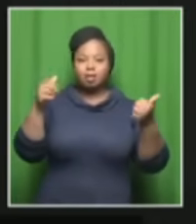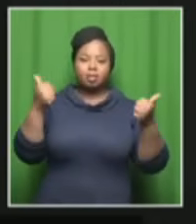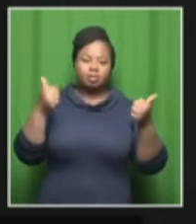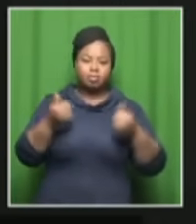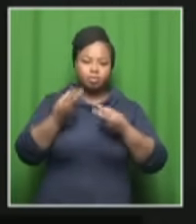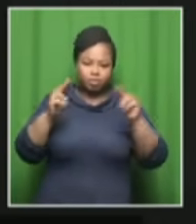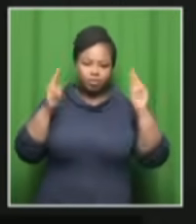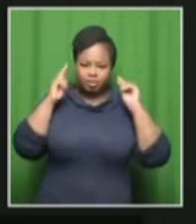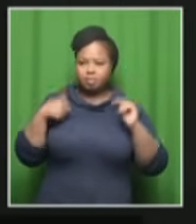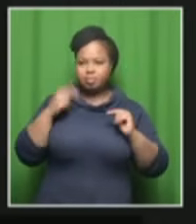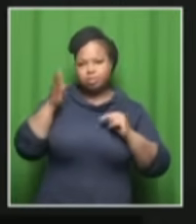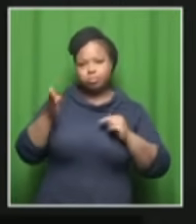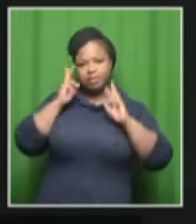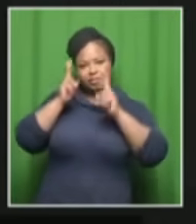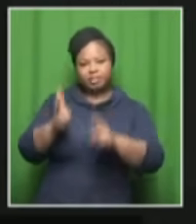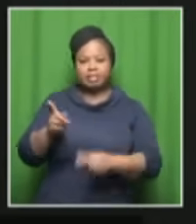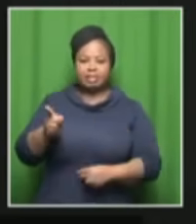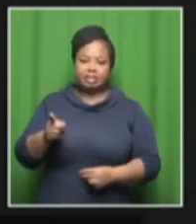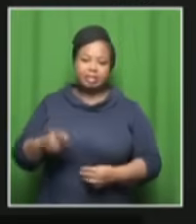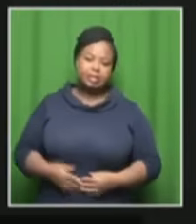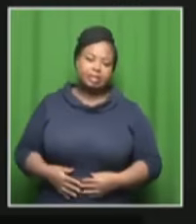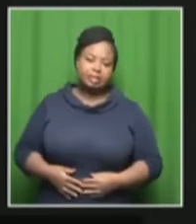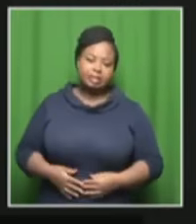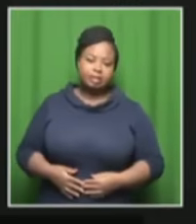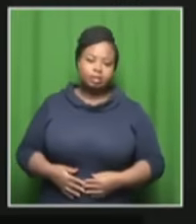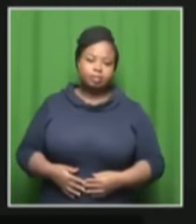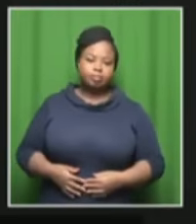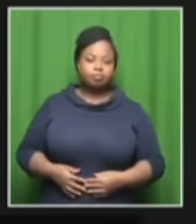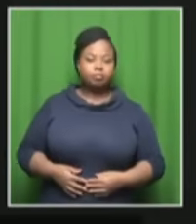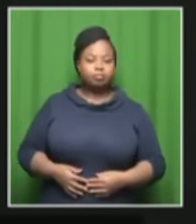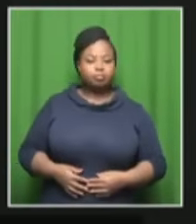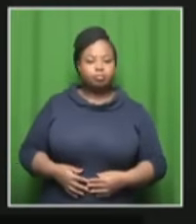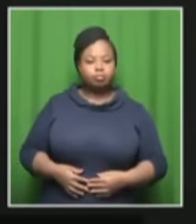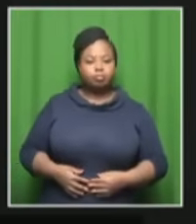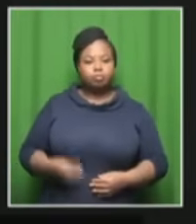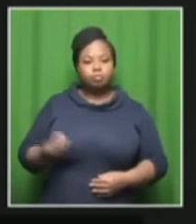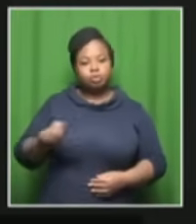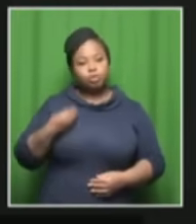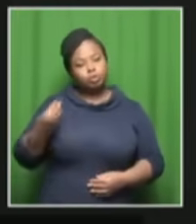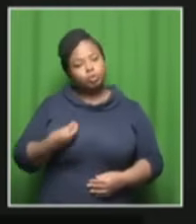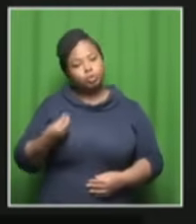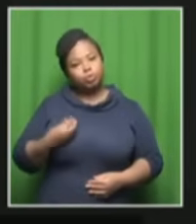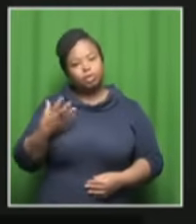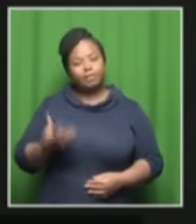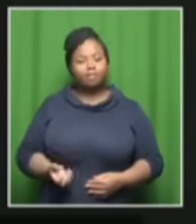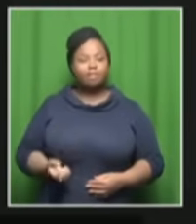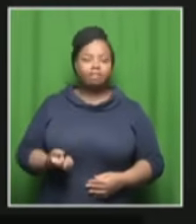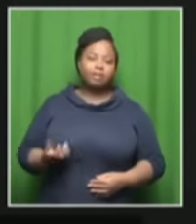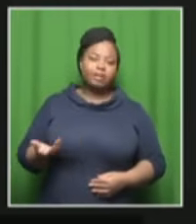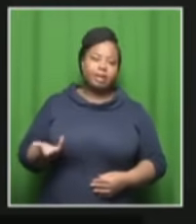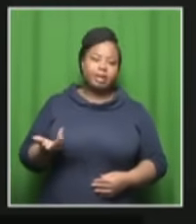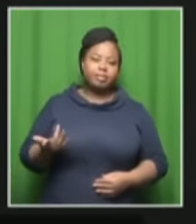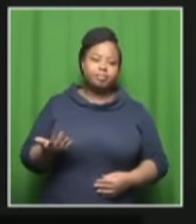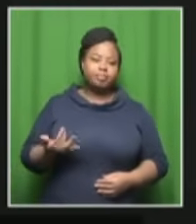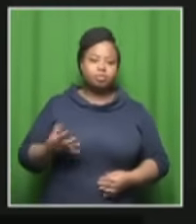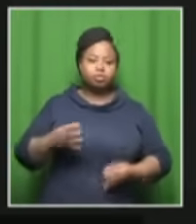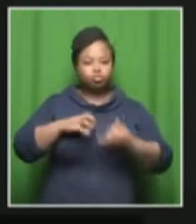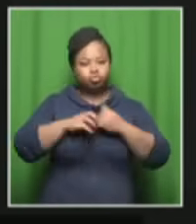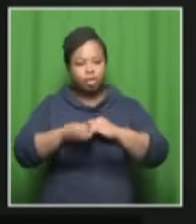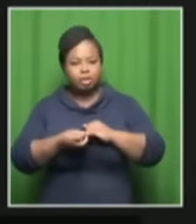I've visited. There is sort of an energy amongst the youth, you know, trying to be